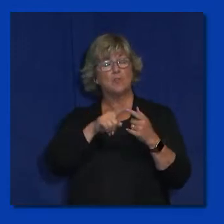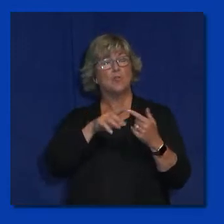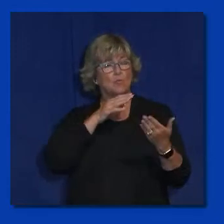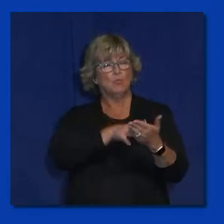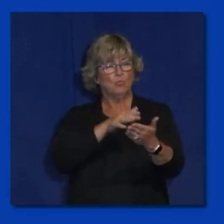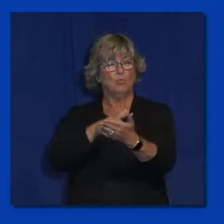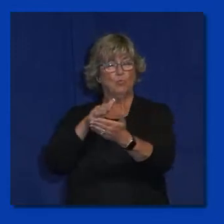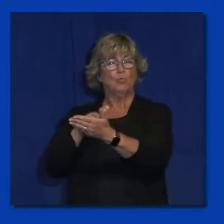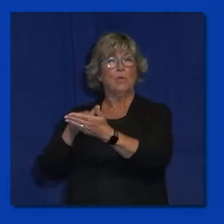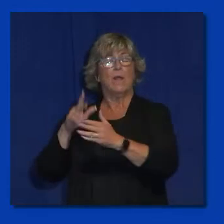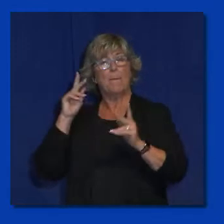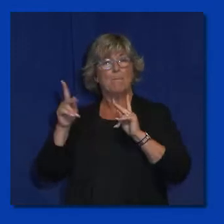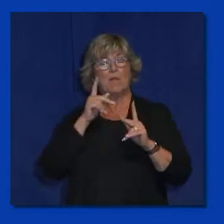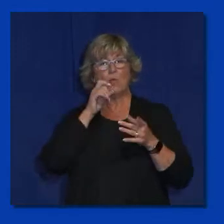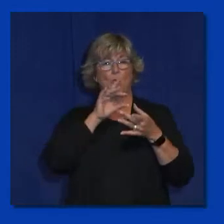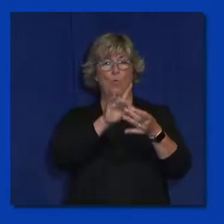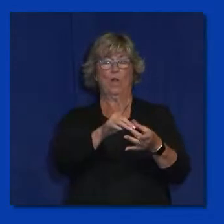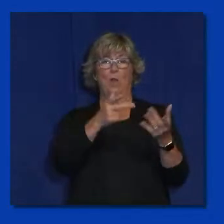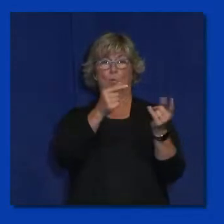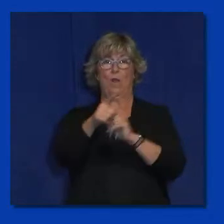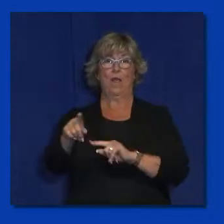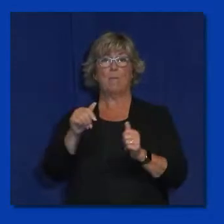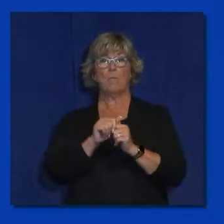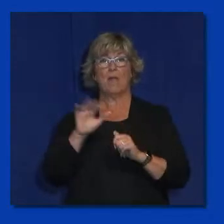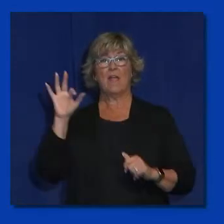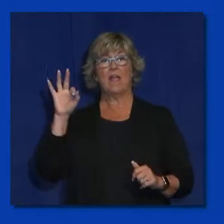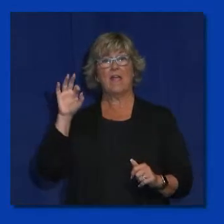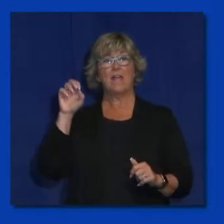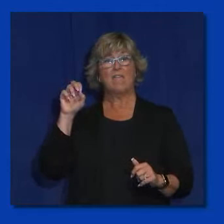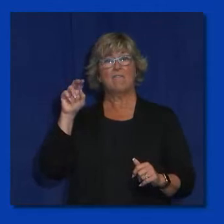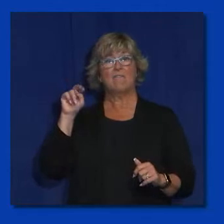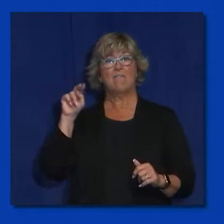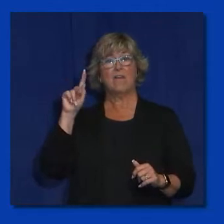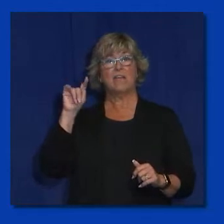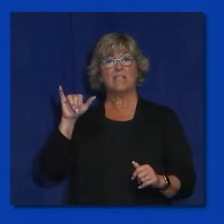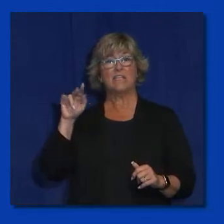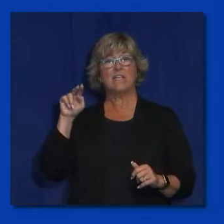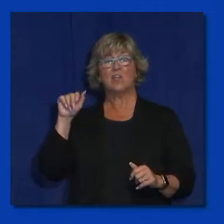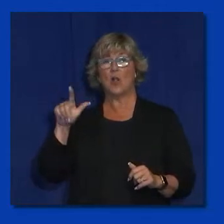get aggressive as it relates to what's happening with fentanyl. So we want to build that office. We want